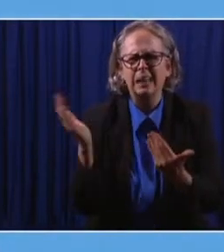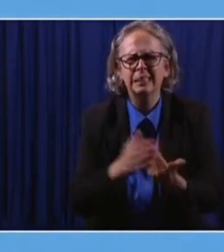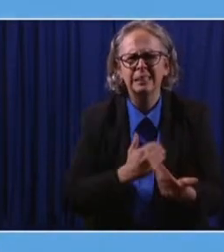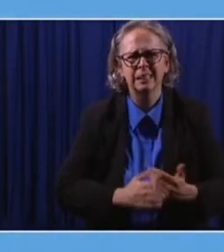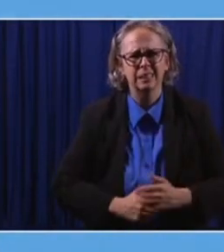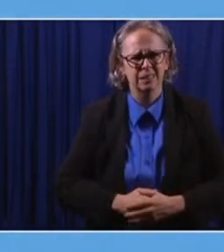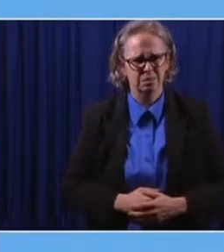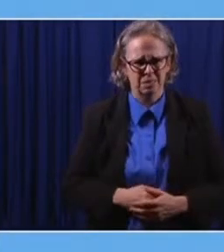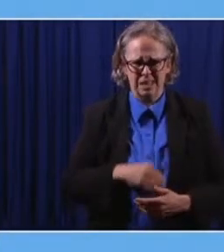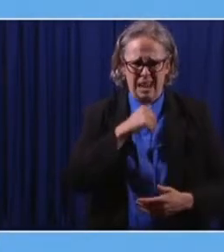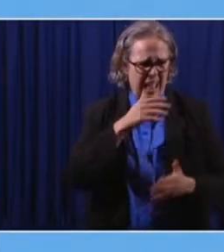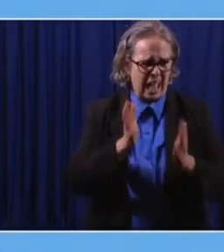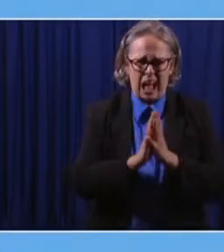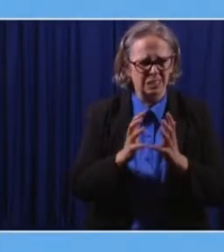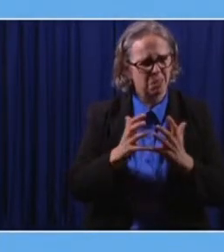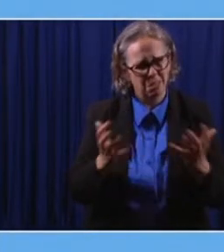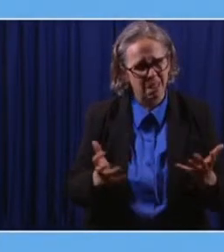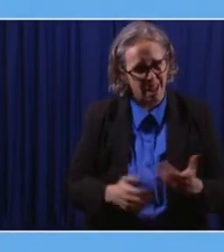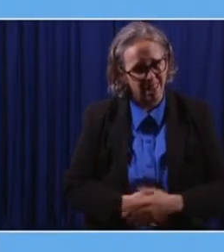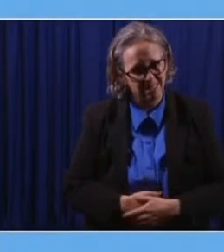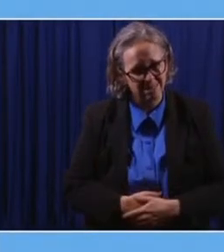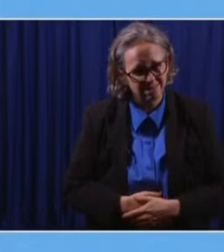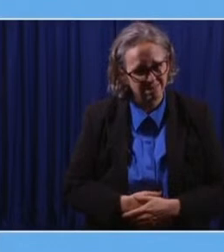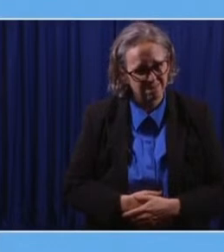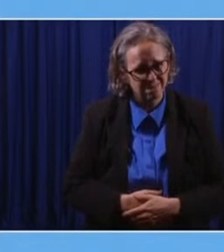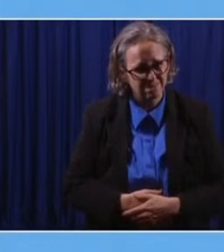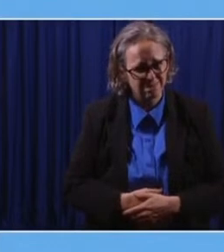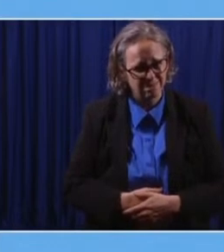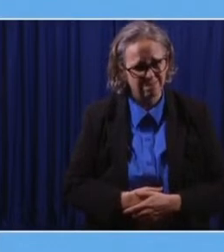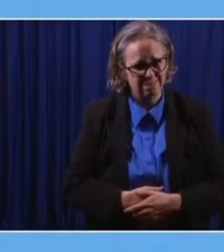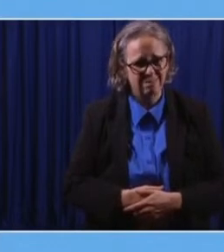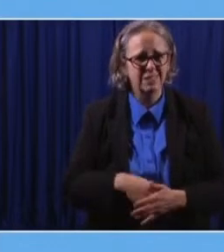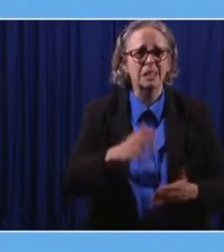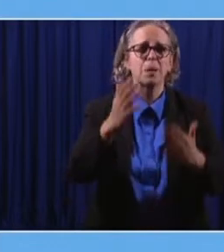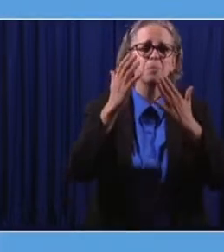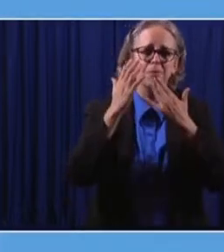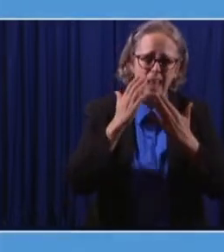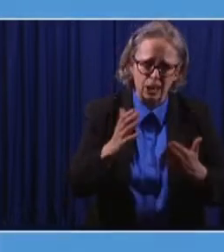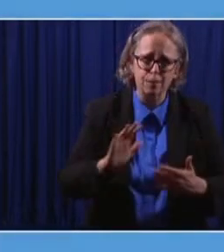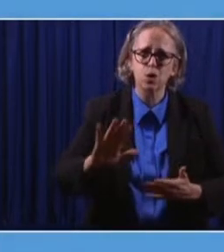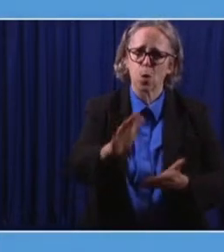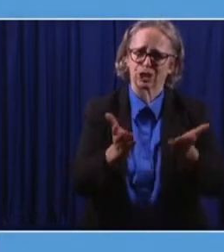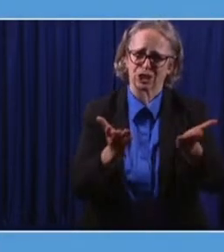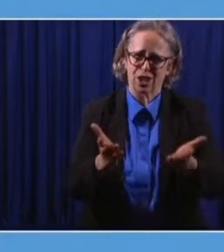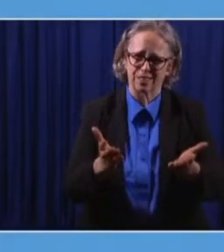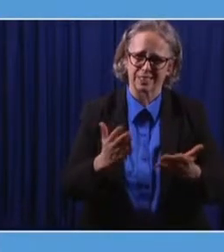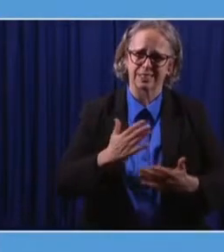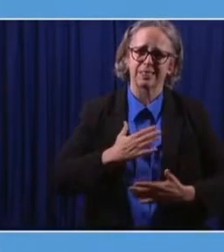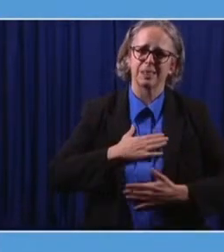ask. Please do your part, and thank you for your service.